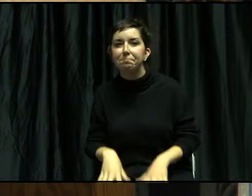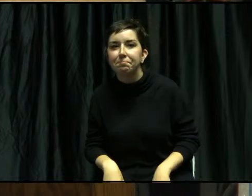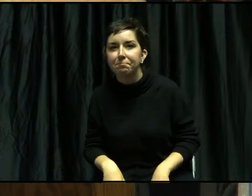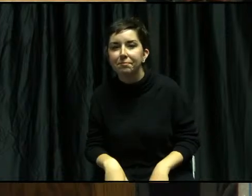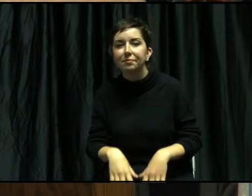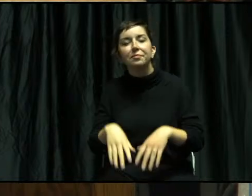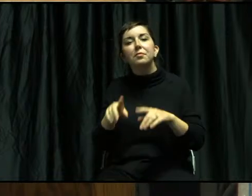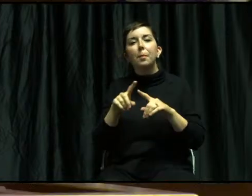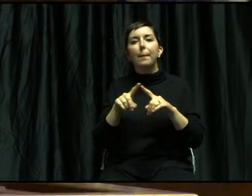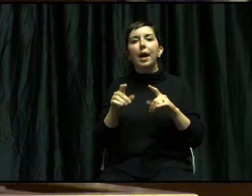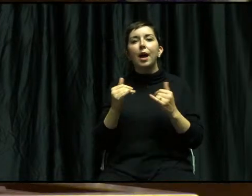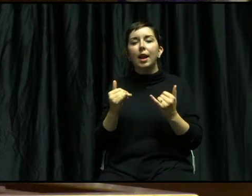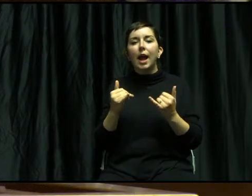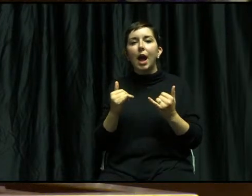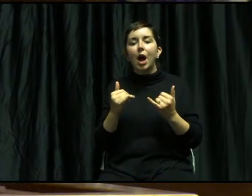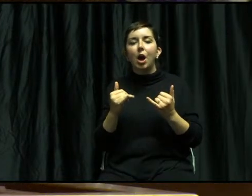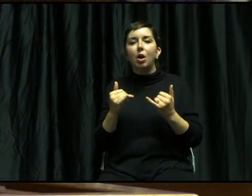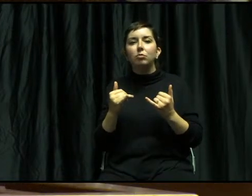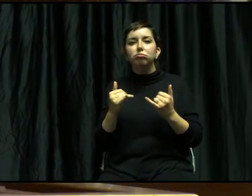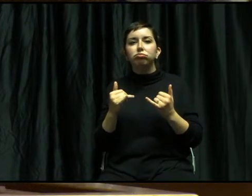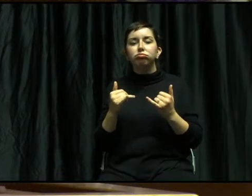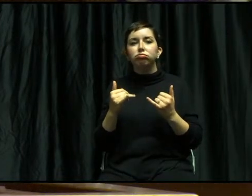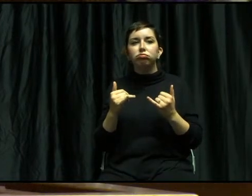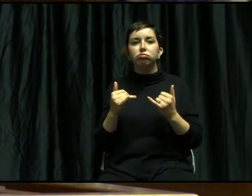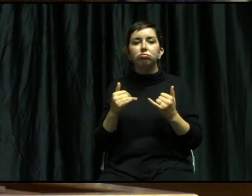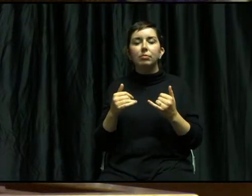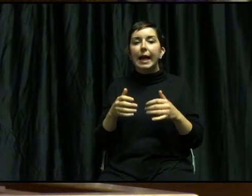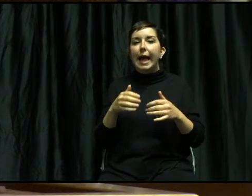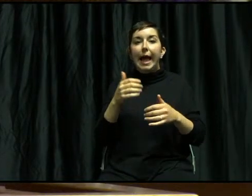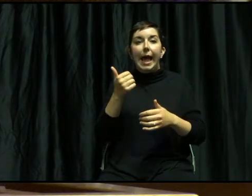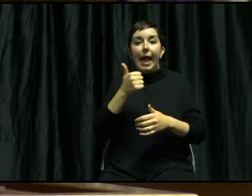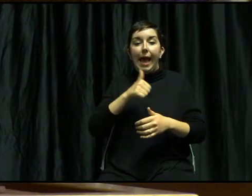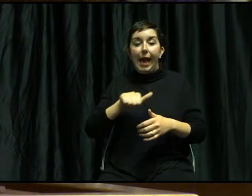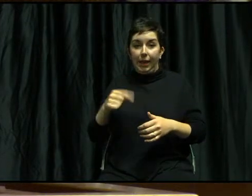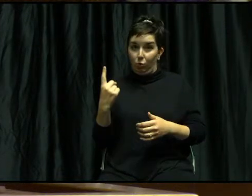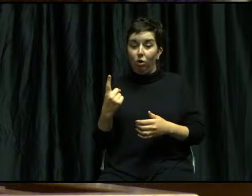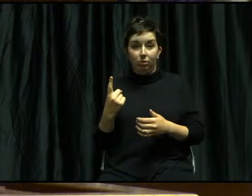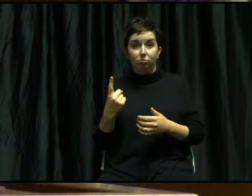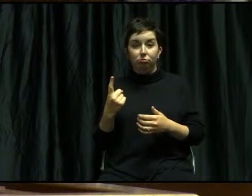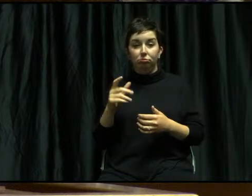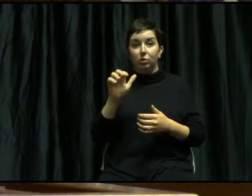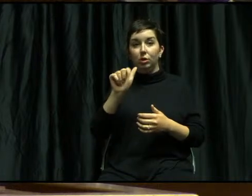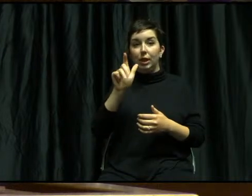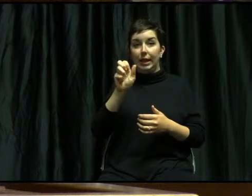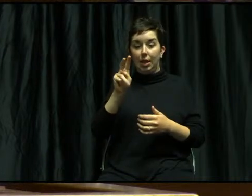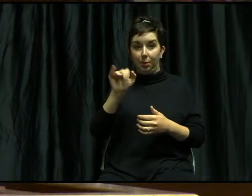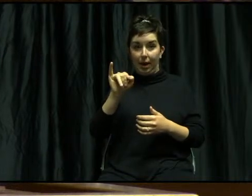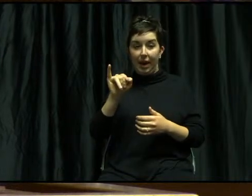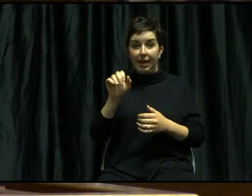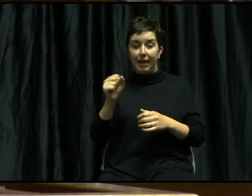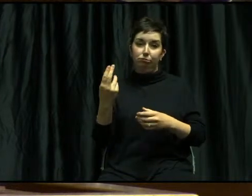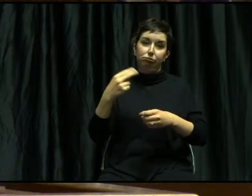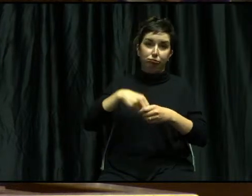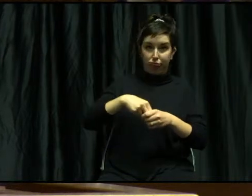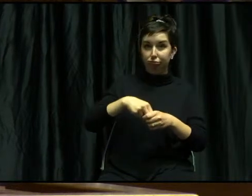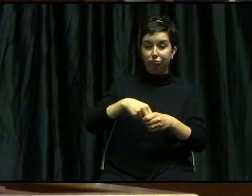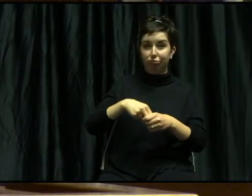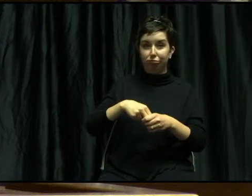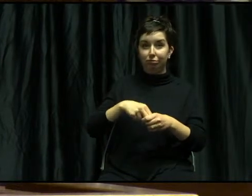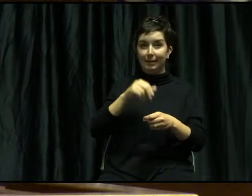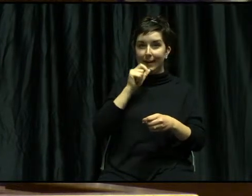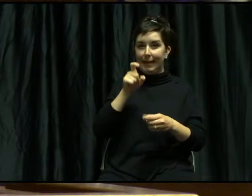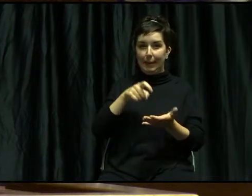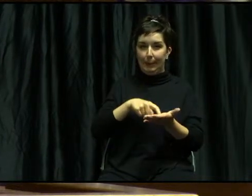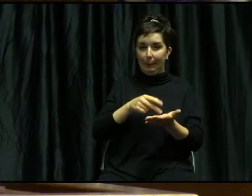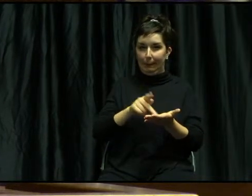a dues membership. It's anyone who is an alumni of Weber State is now an alumni, which is a pretty awesome change that's taking place that a